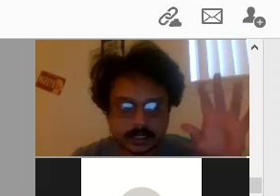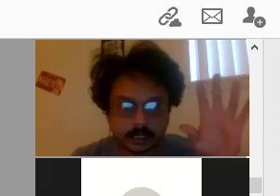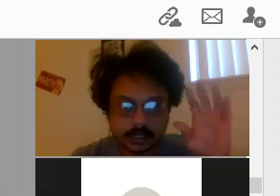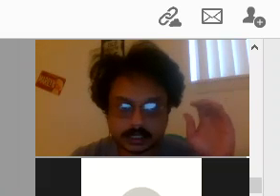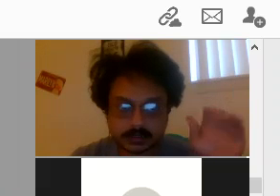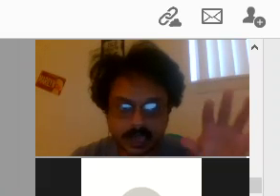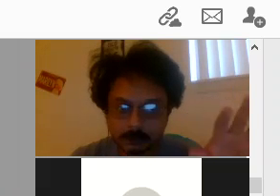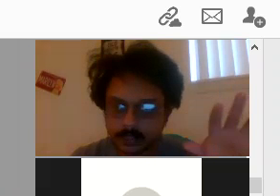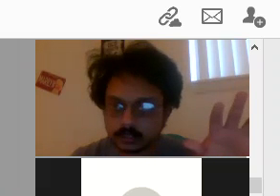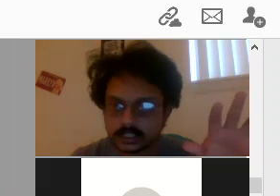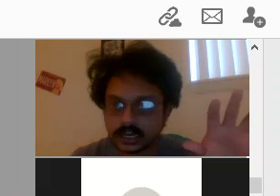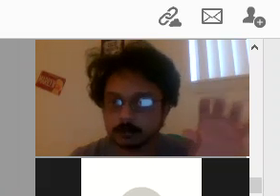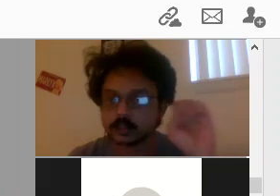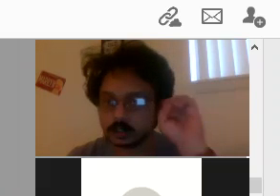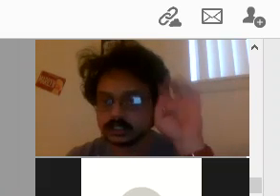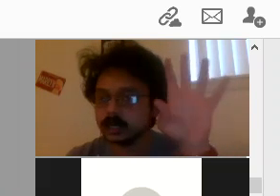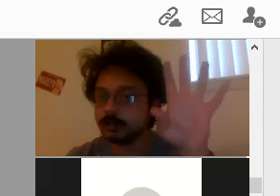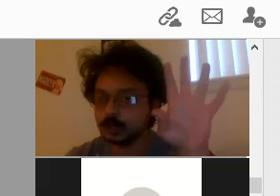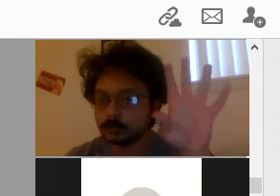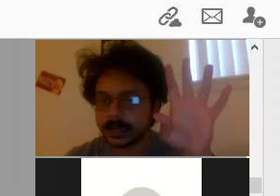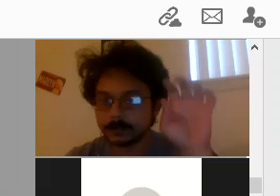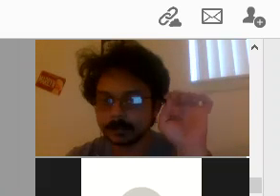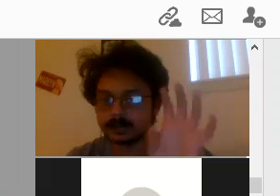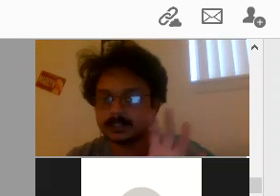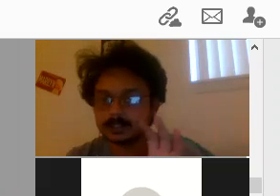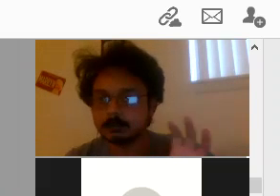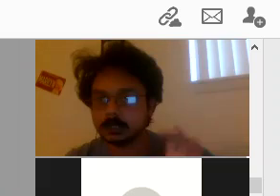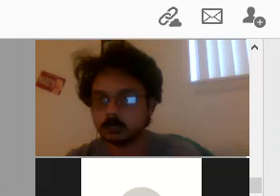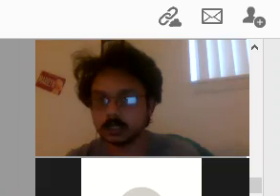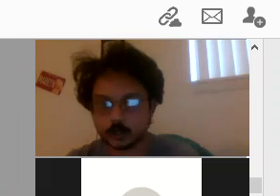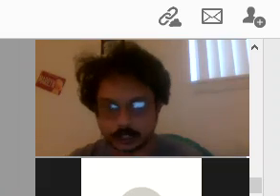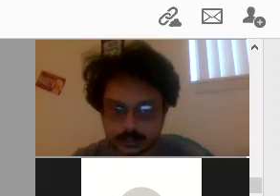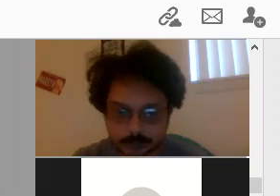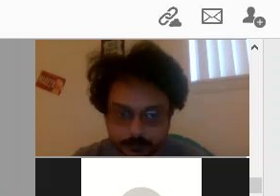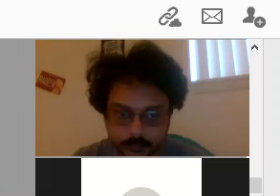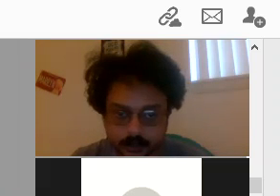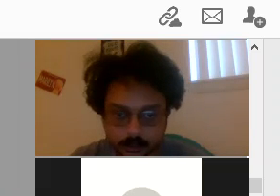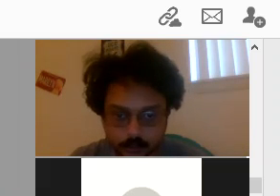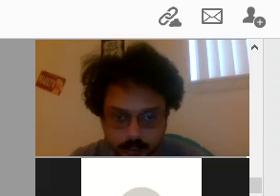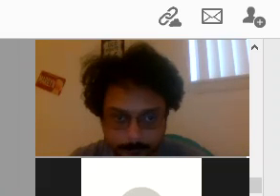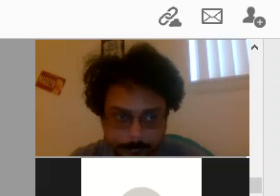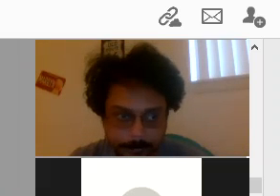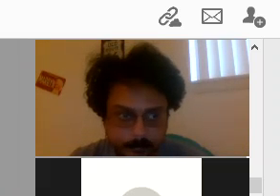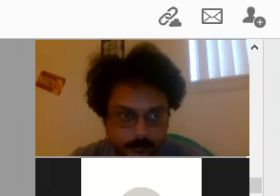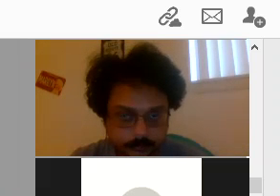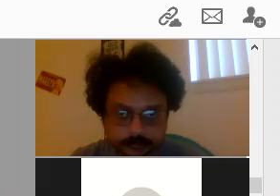any class, just type it out in the chat box or just unmute your mic and just tell me what the question is.